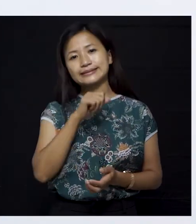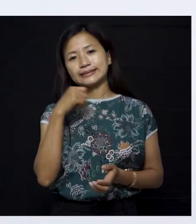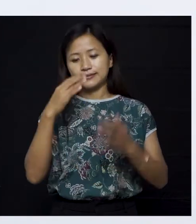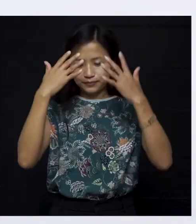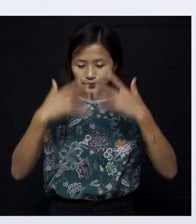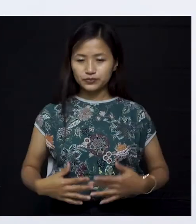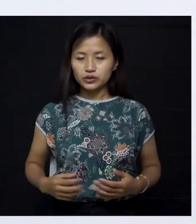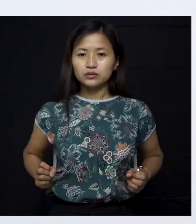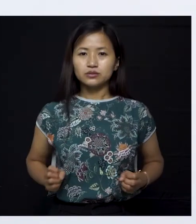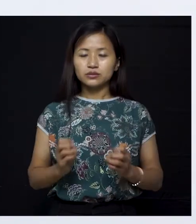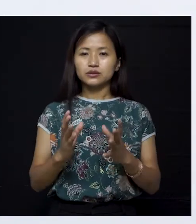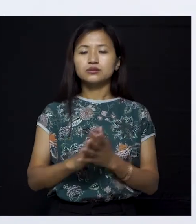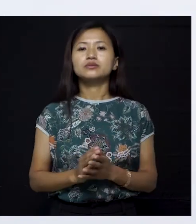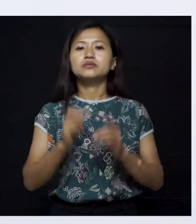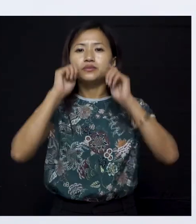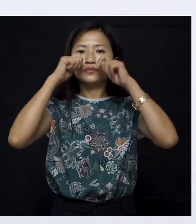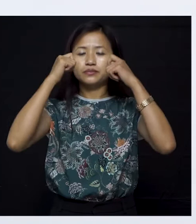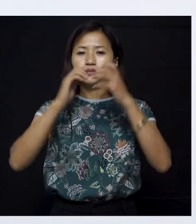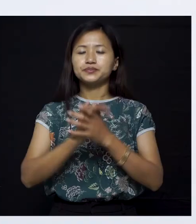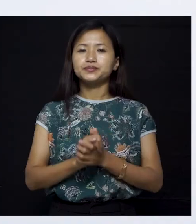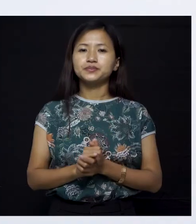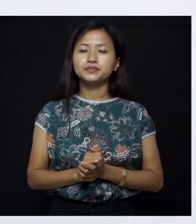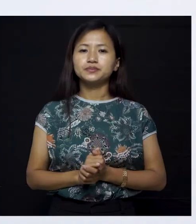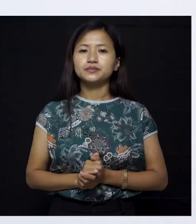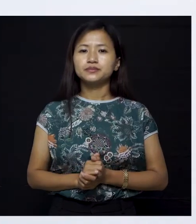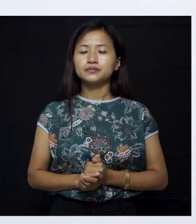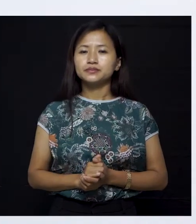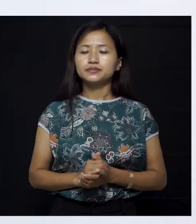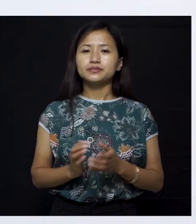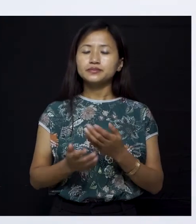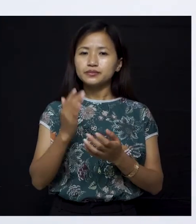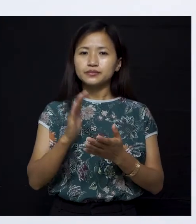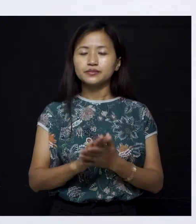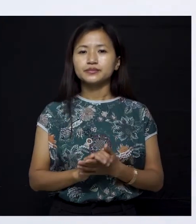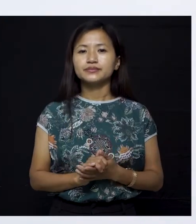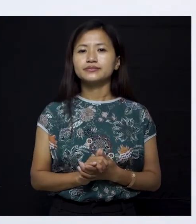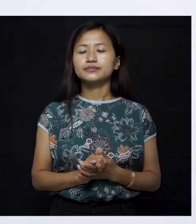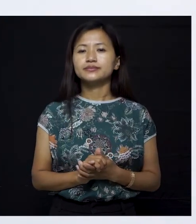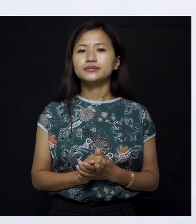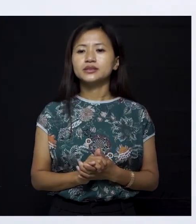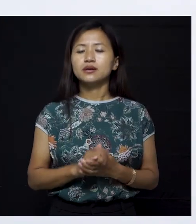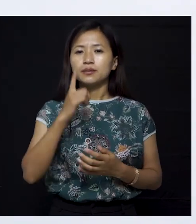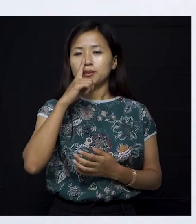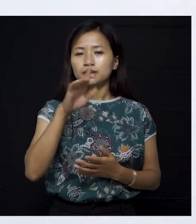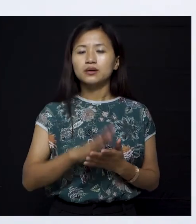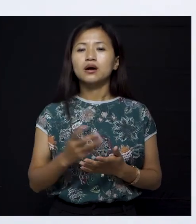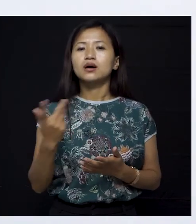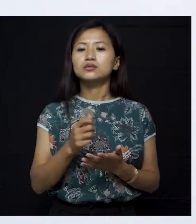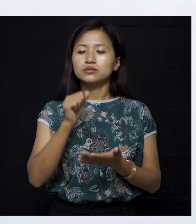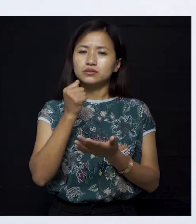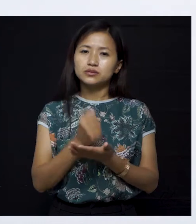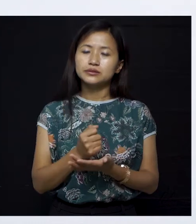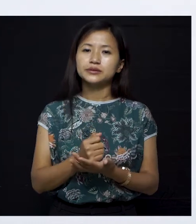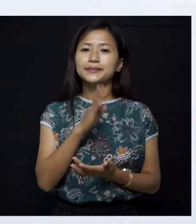beginning to cry. They were beginning to cry at this, and then the mother was saying, how could it be?